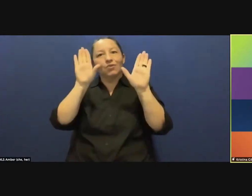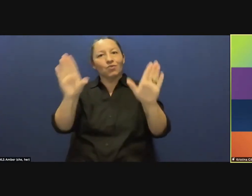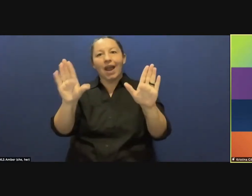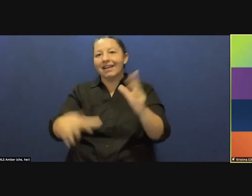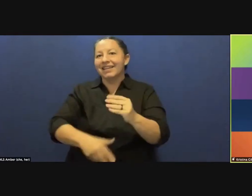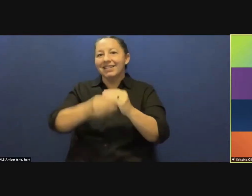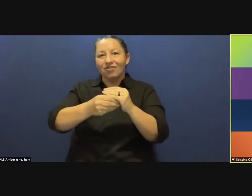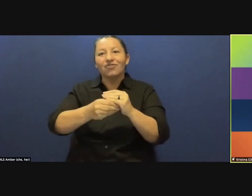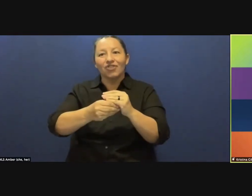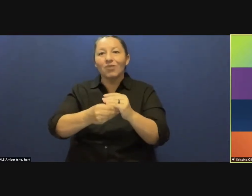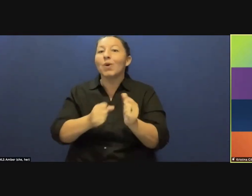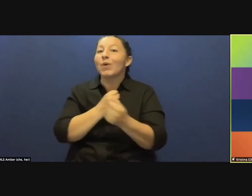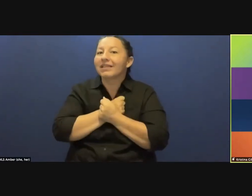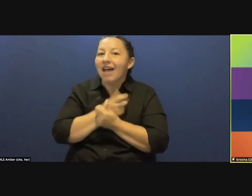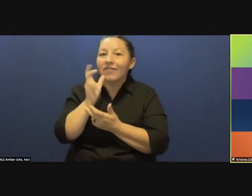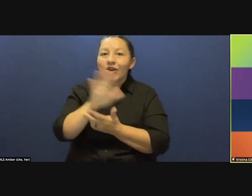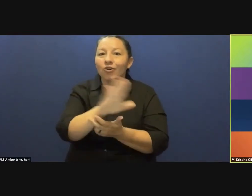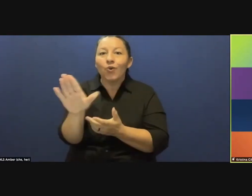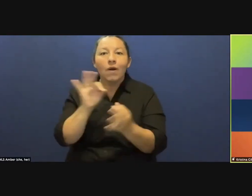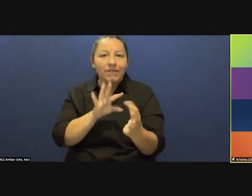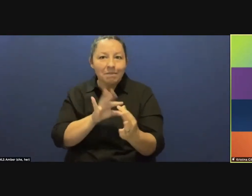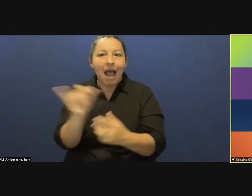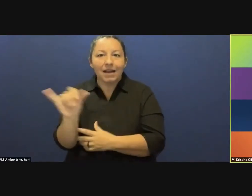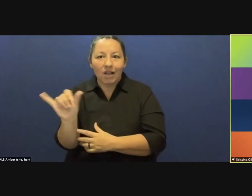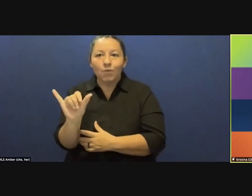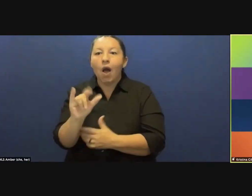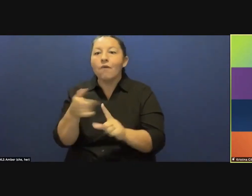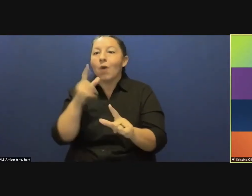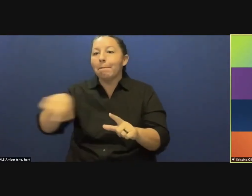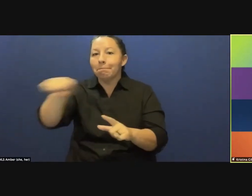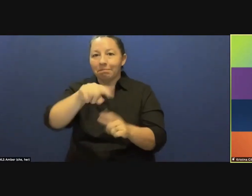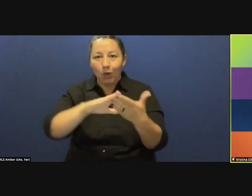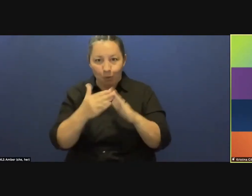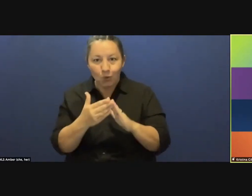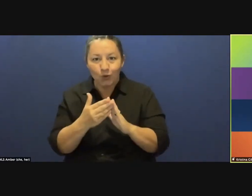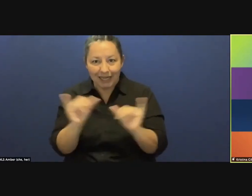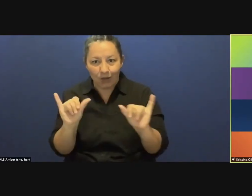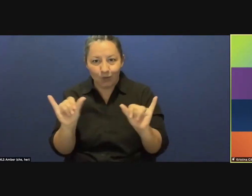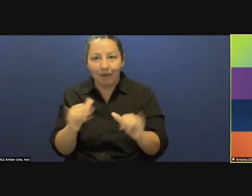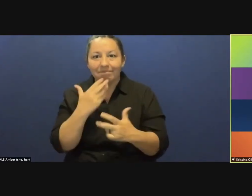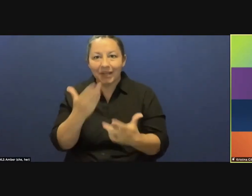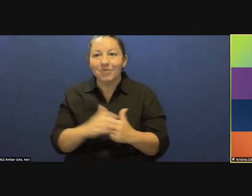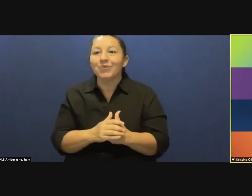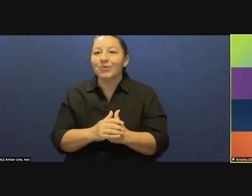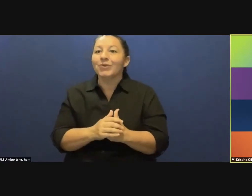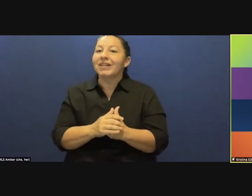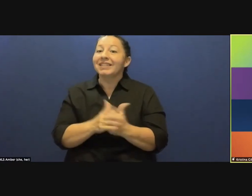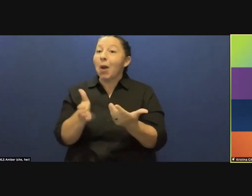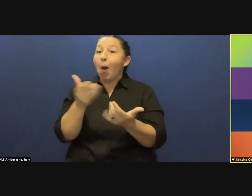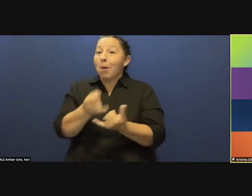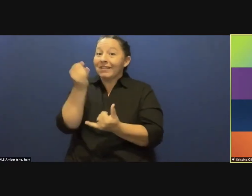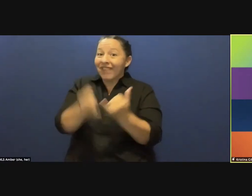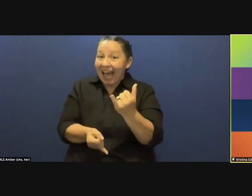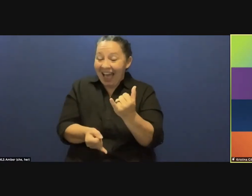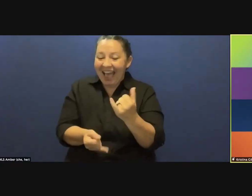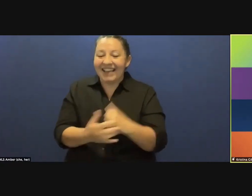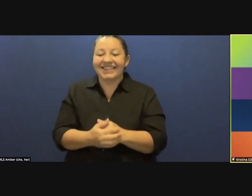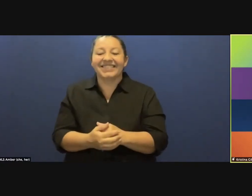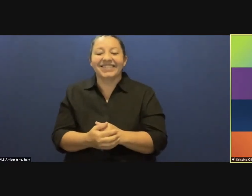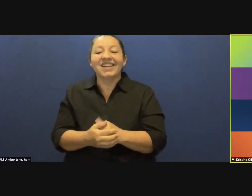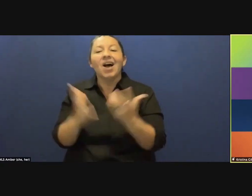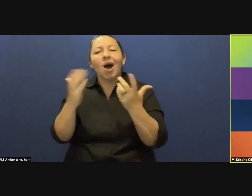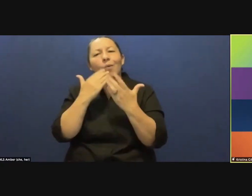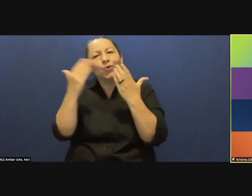addition, and we'd love to hear your feedback as well as the community. And so almost finally, I want to